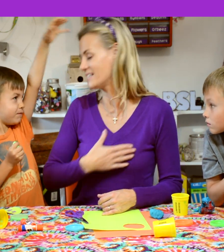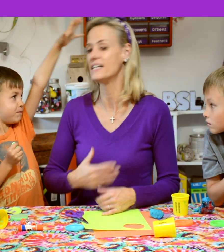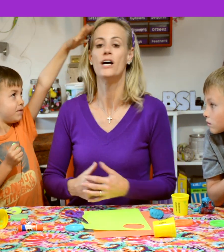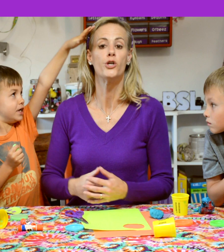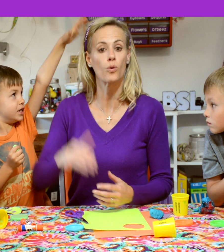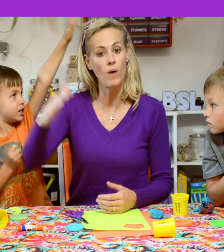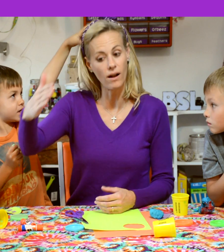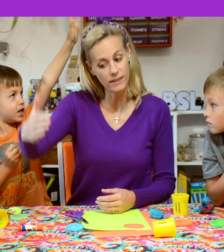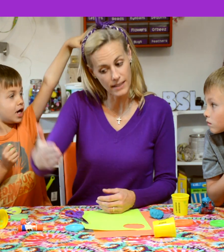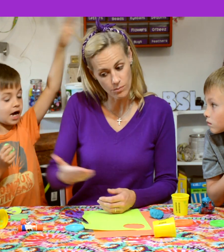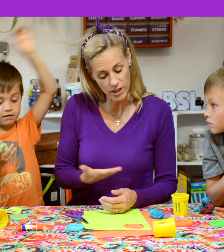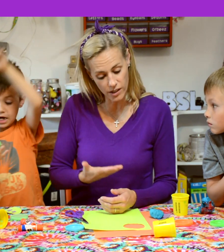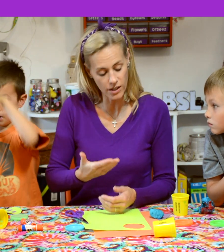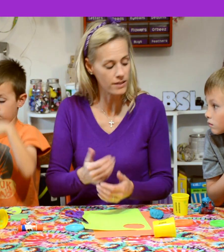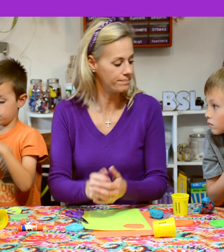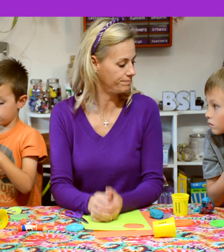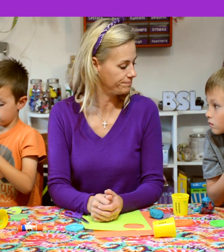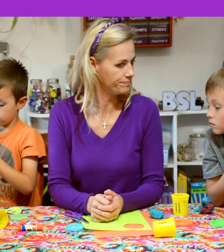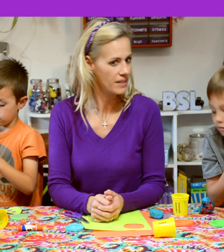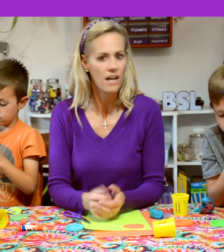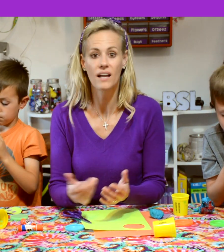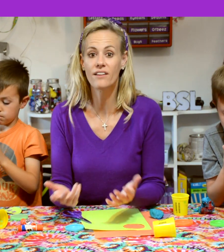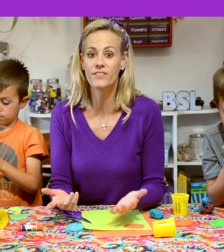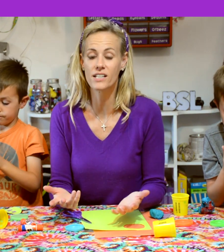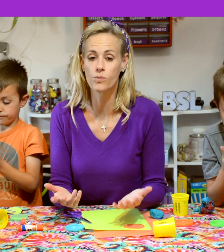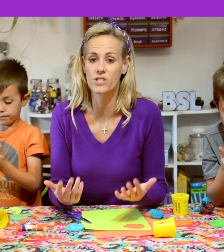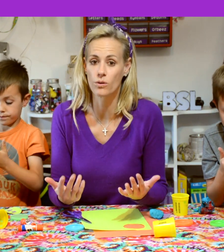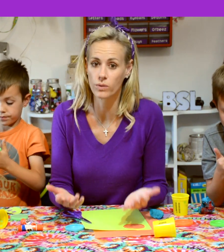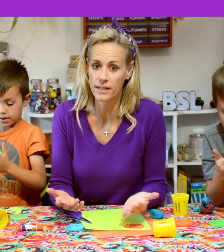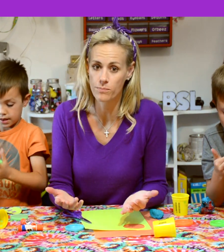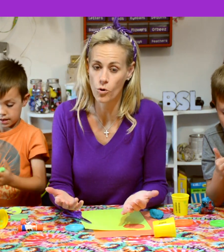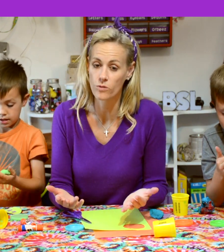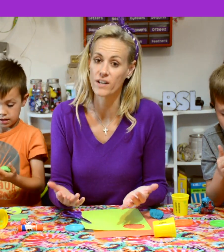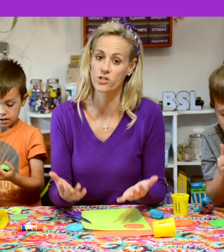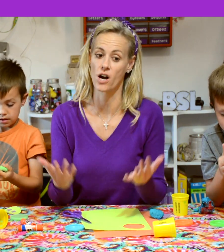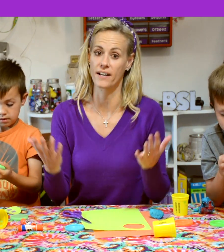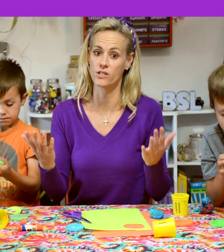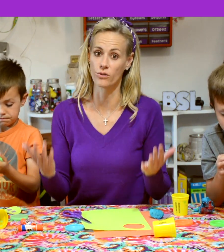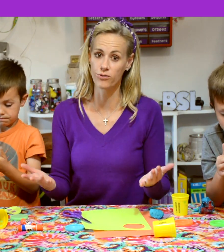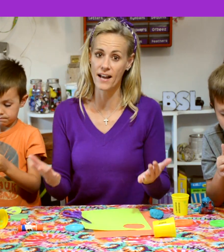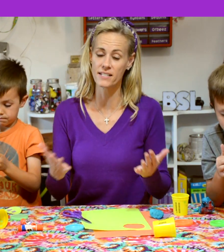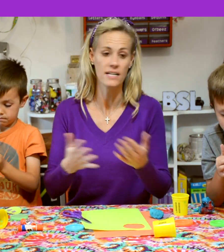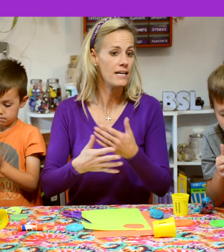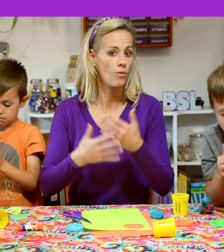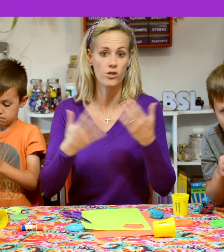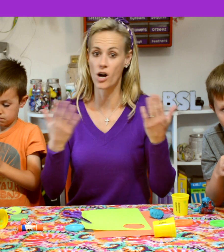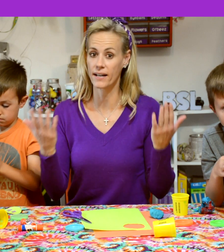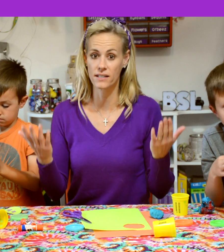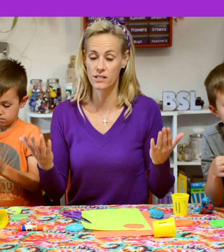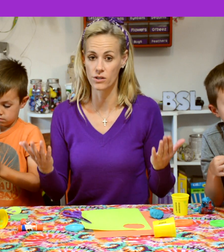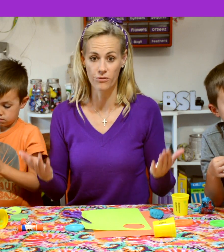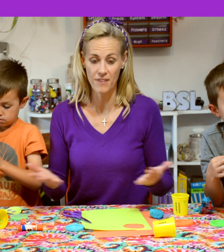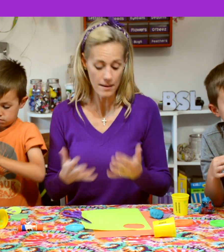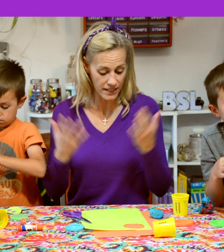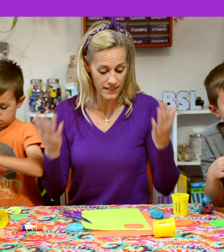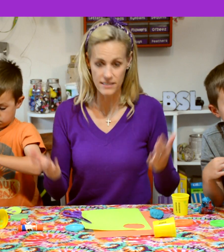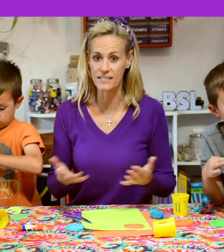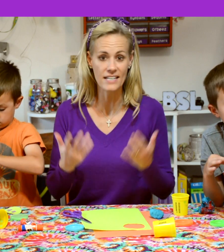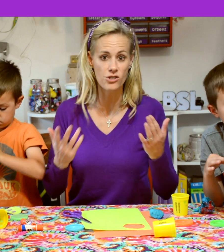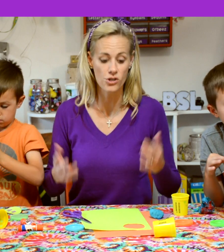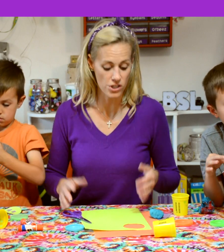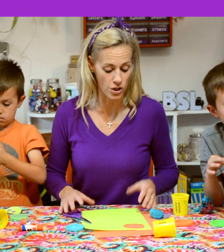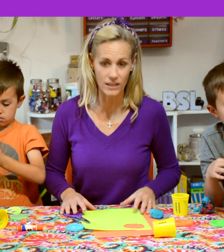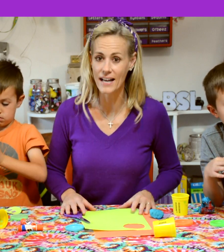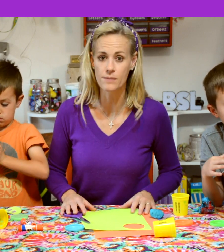Please? You're welcome, we learn. A lot of nice words that are really important when you're talking to your friends, when you're talking to your family,